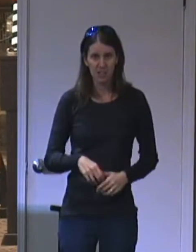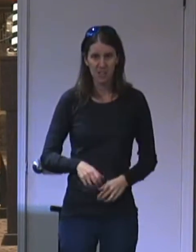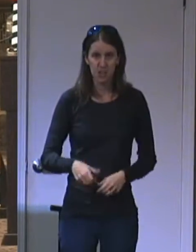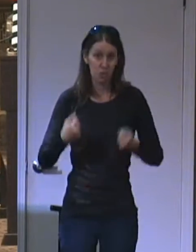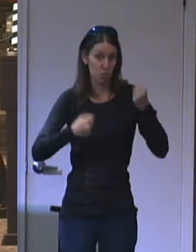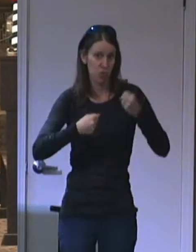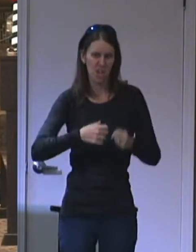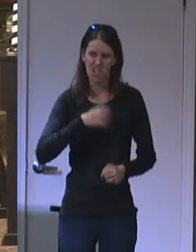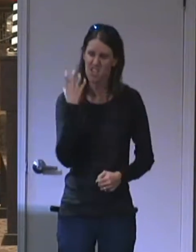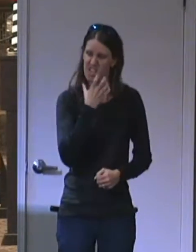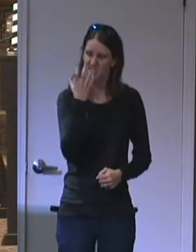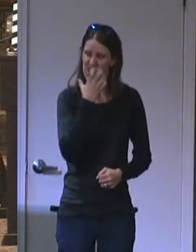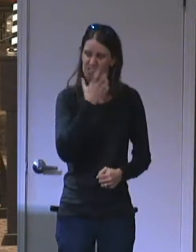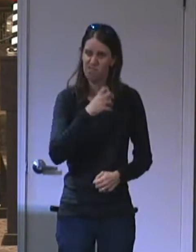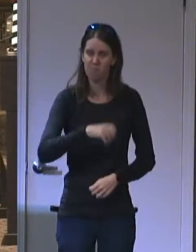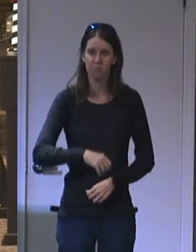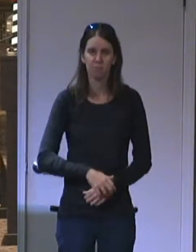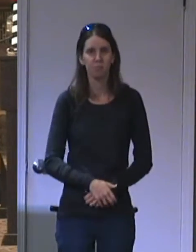Road rage.